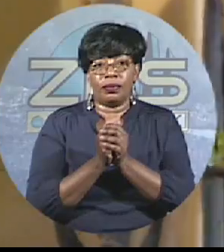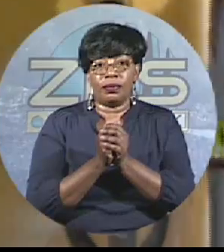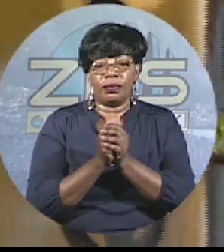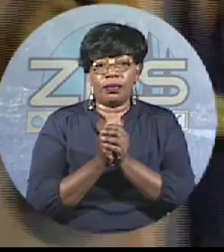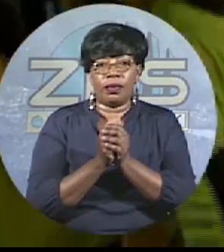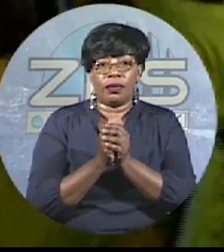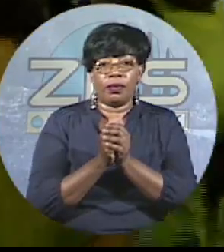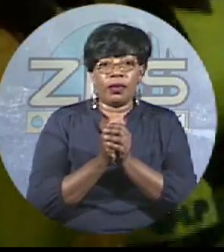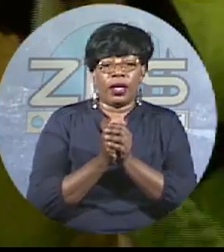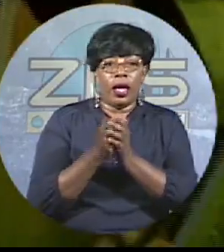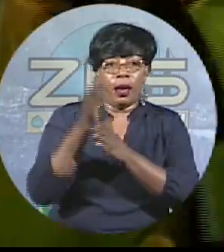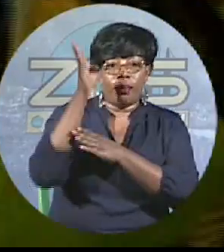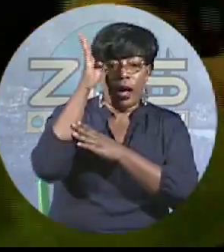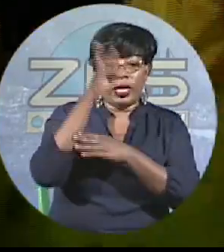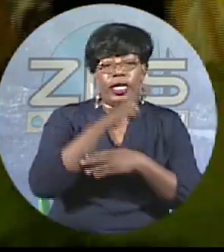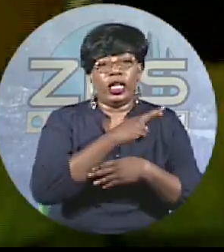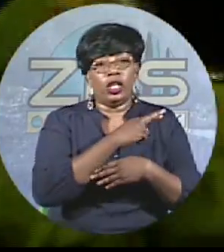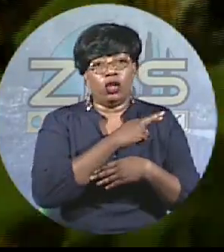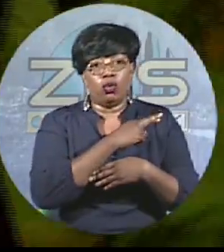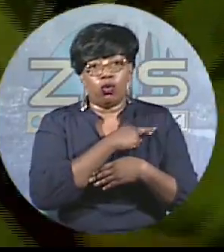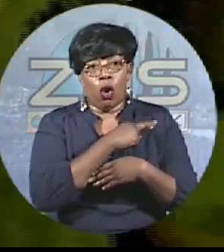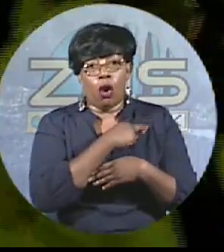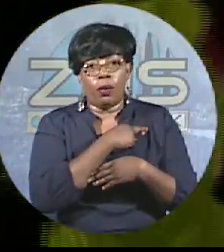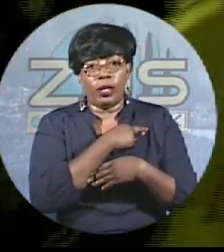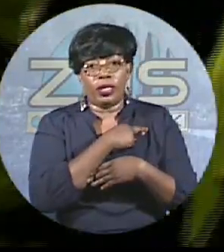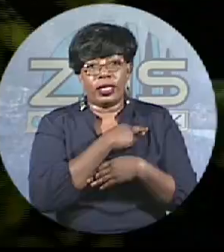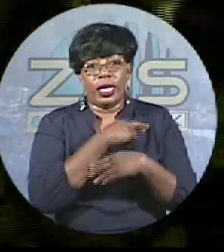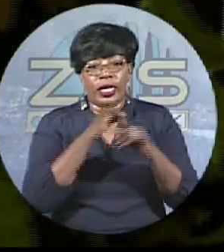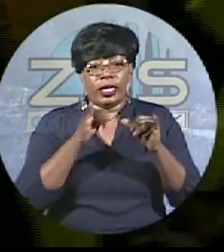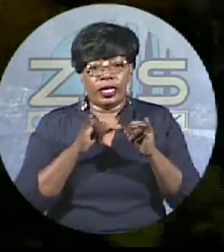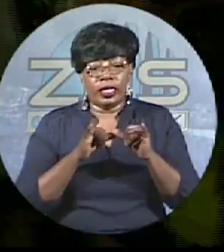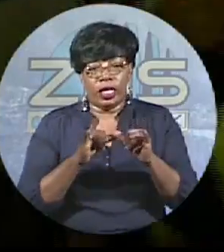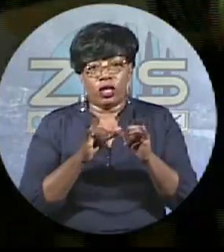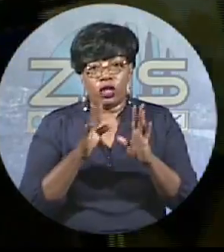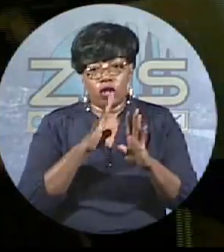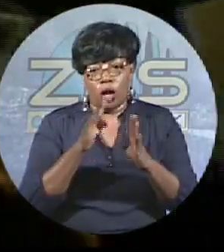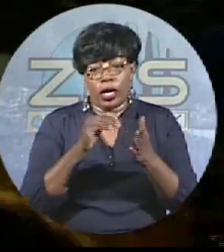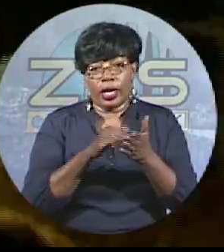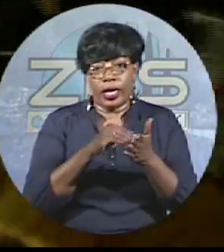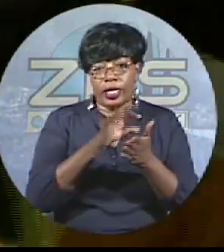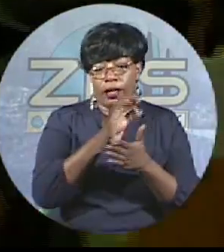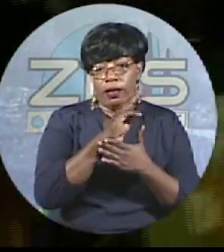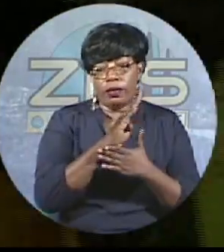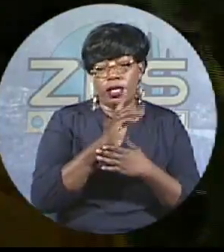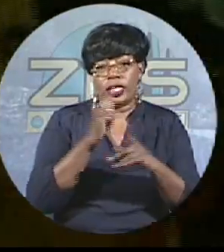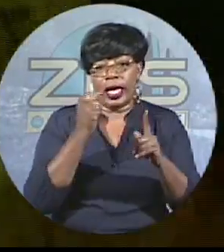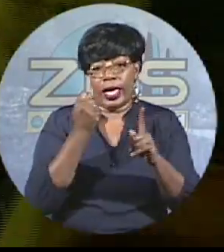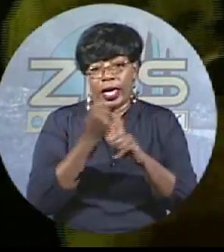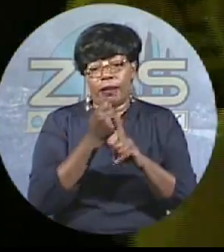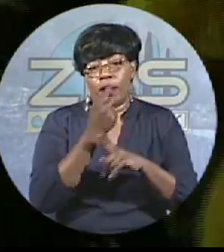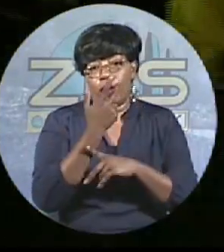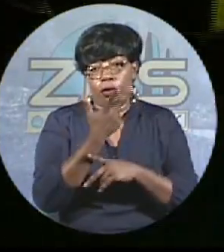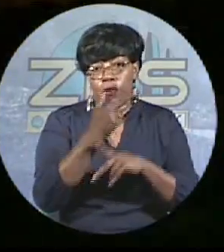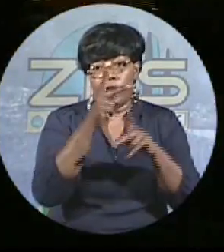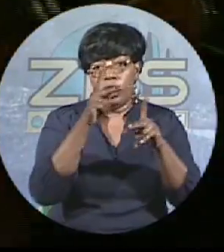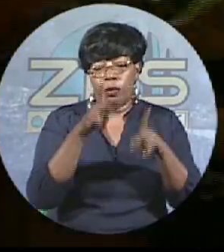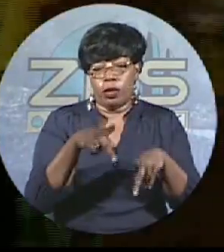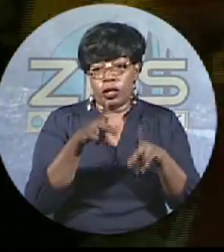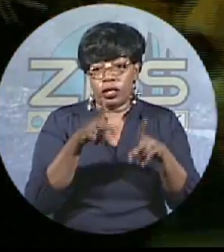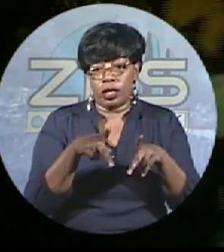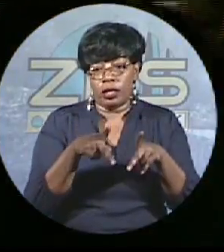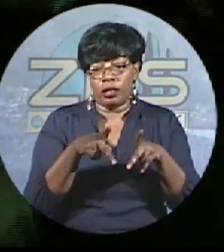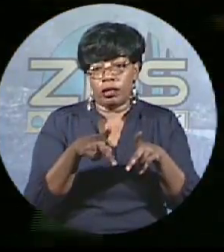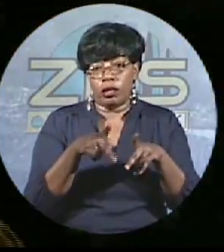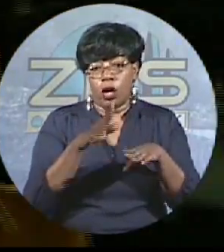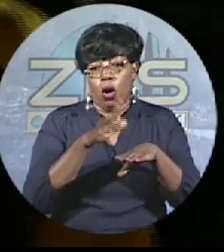Meantime, party chairman Bradley Roberts continues to attack the FNM's choice of candidates. He took aim at three candidates in particular, referencing